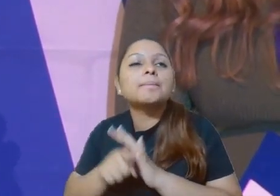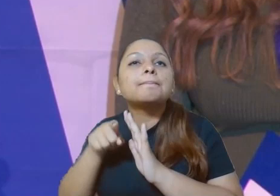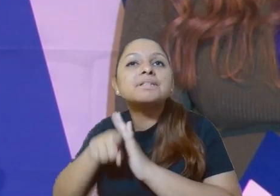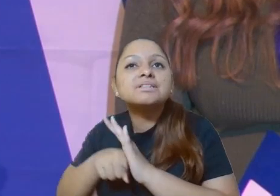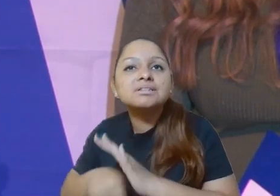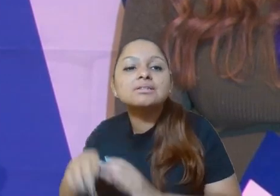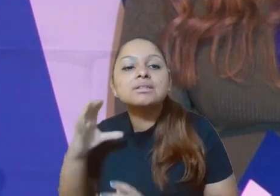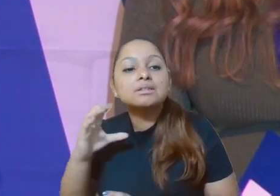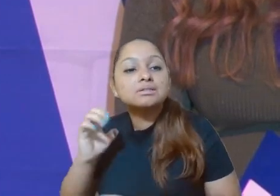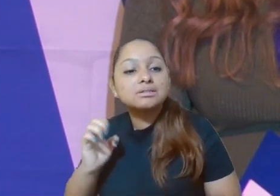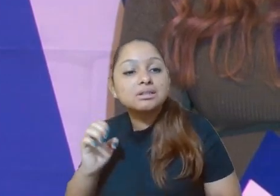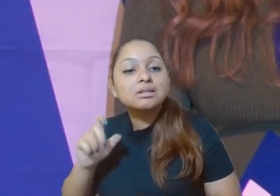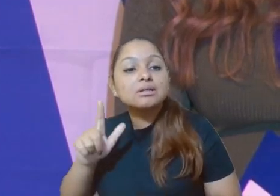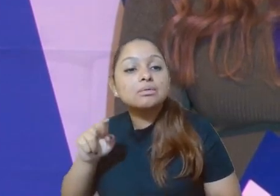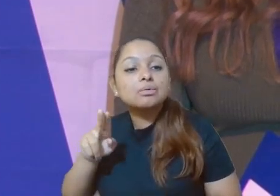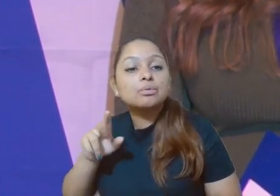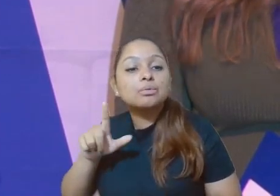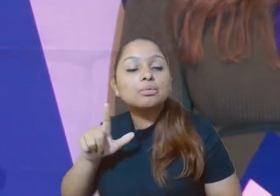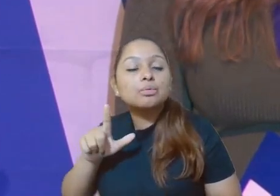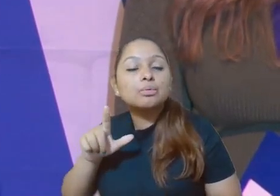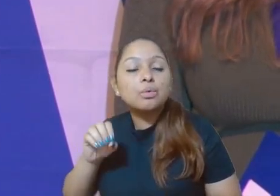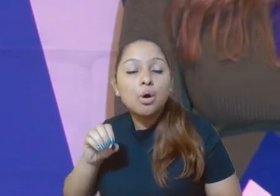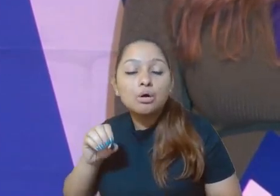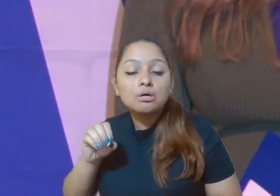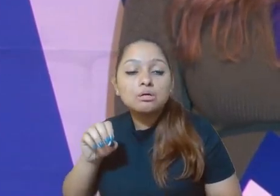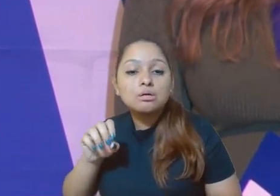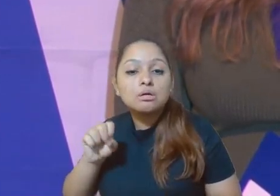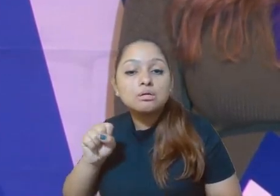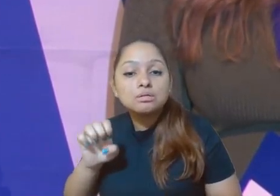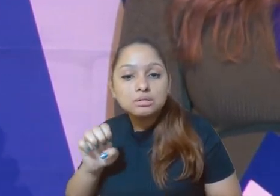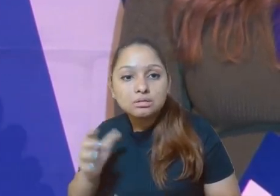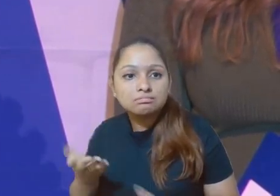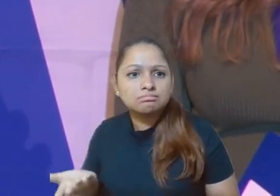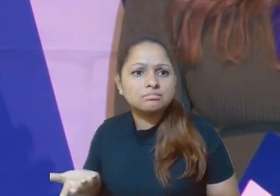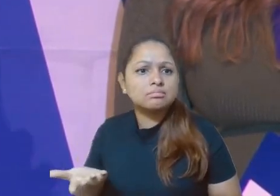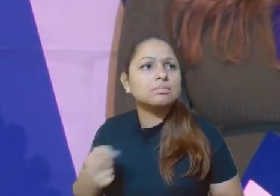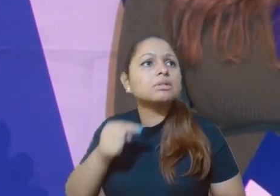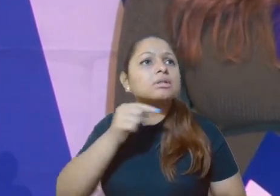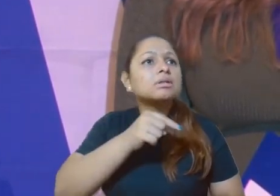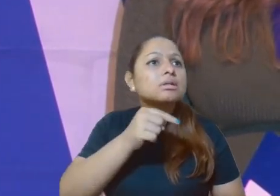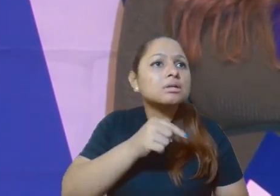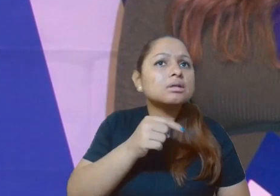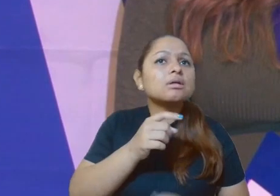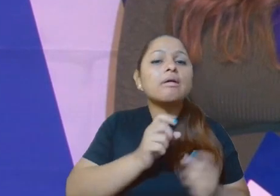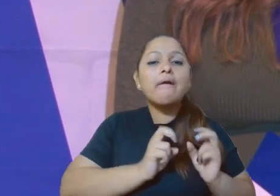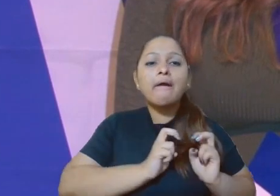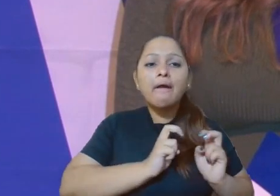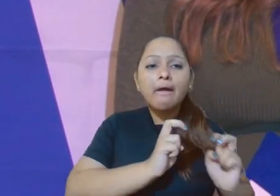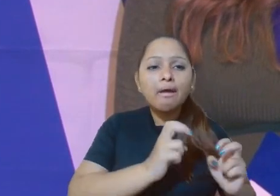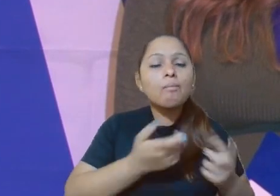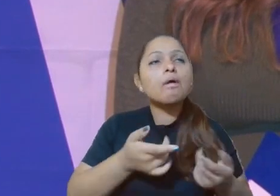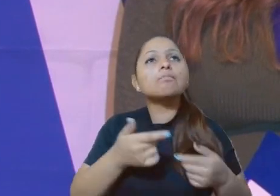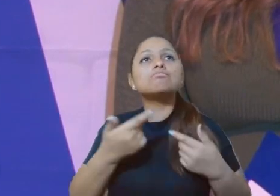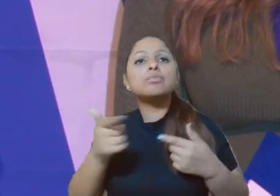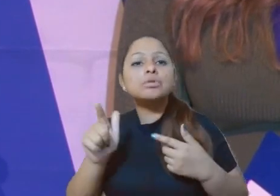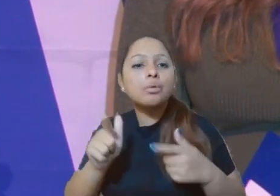nowadays a path. It's not clear. How I'm going to talk to the University of São Paulo or the University of